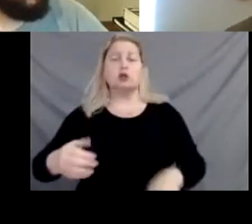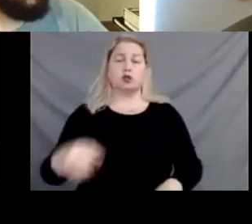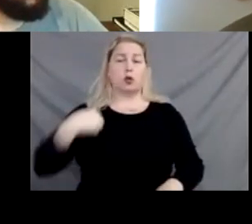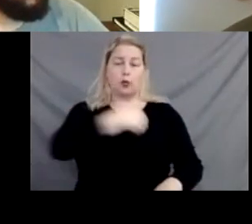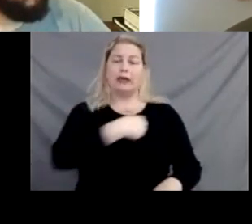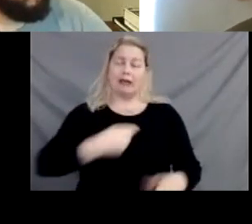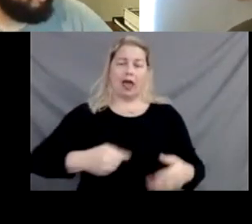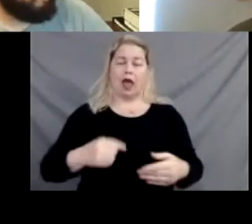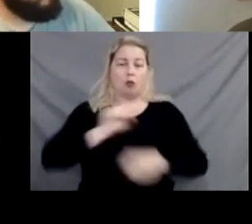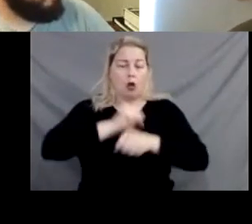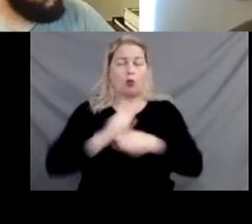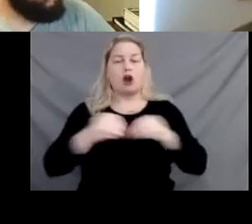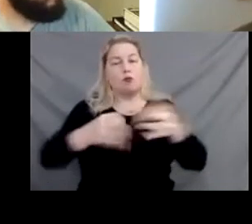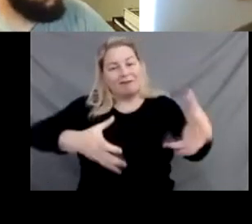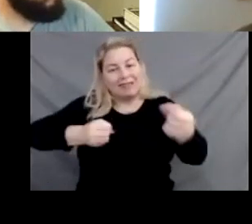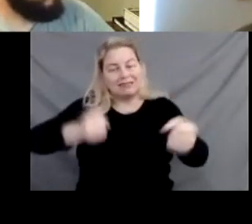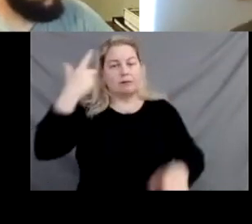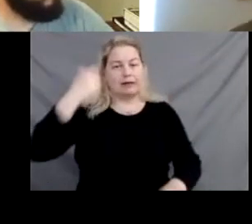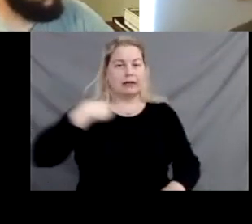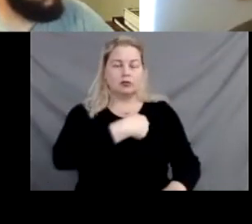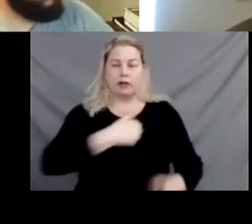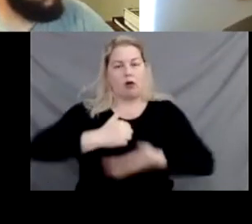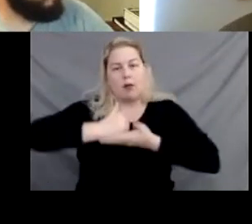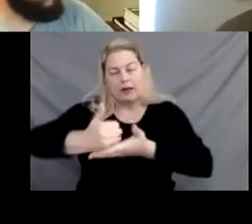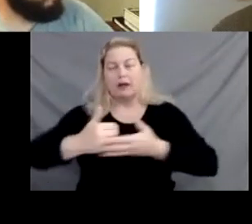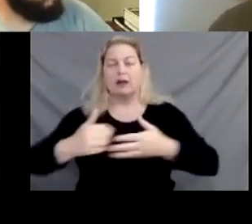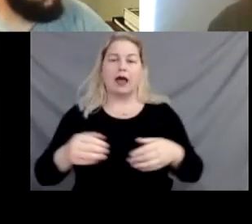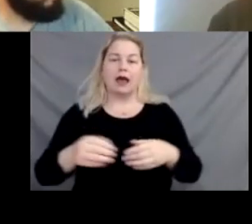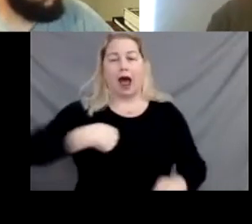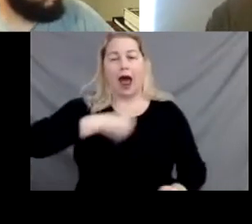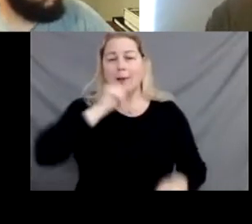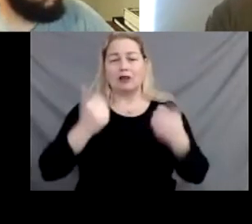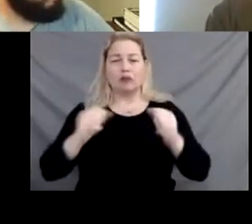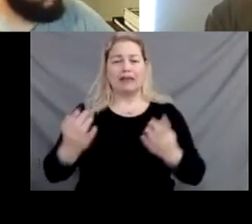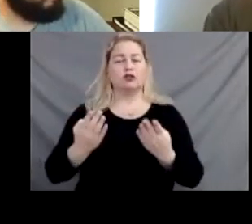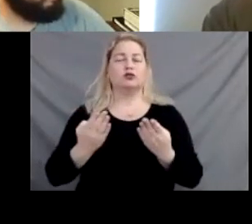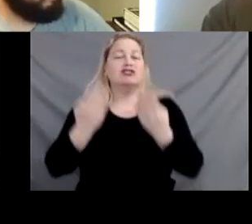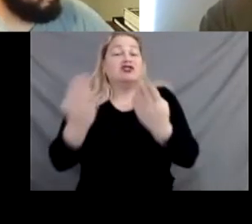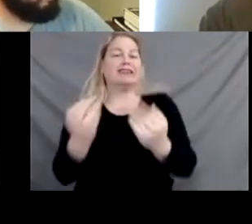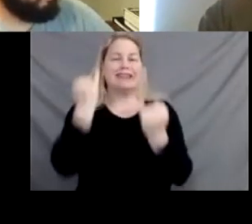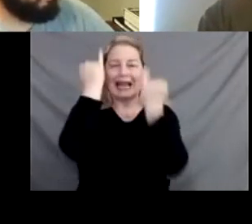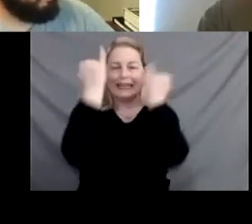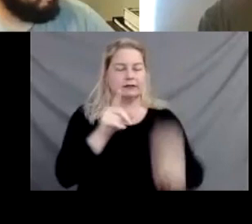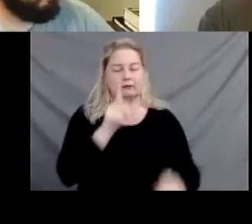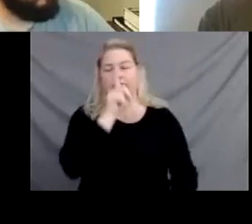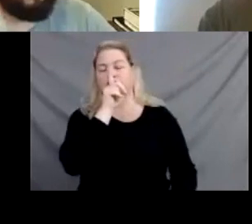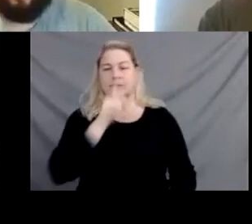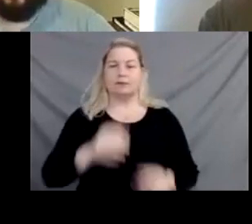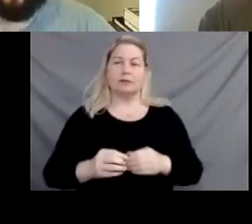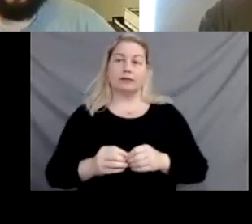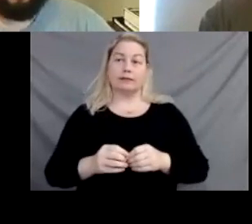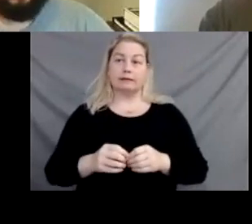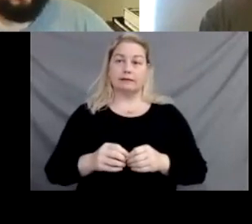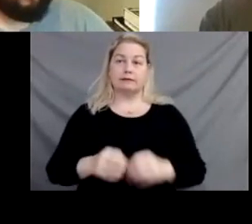conclusions. So it's not that I'm suggesting anything, but I do think we've worked so hard at this